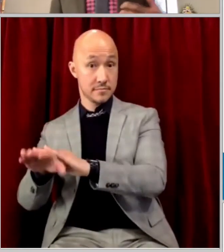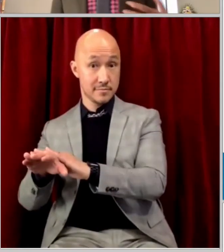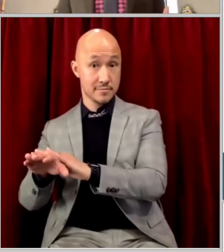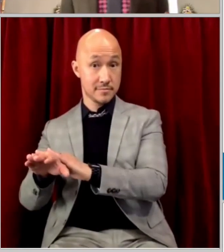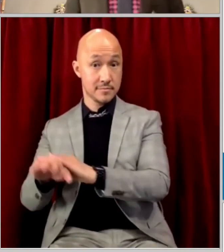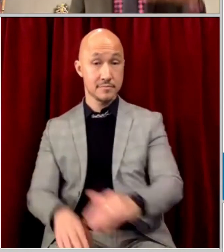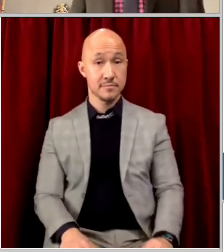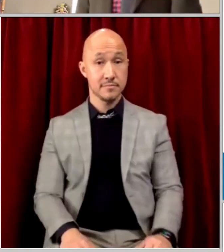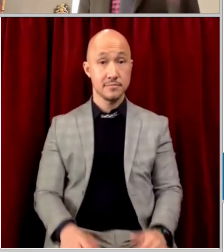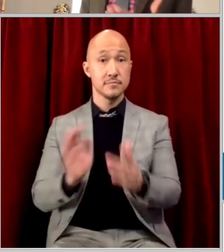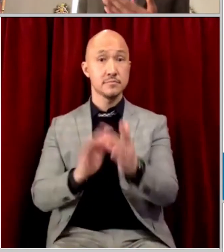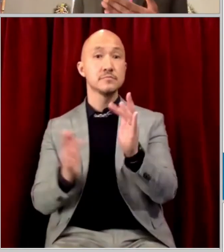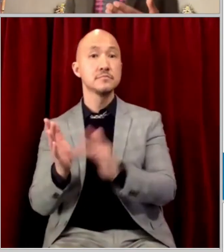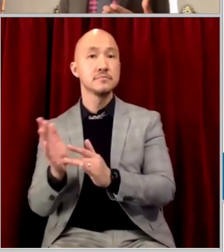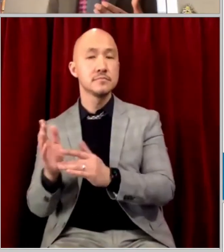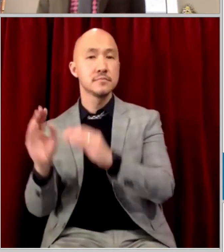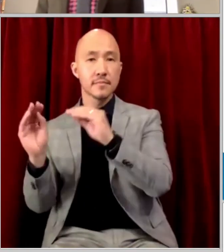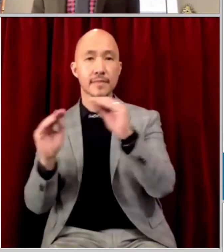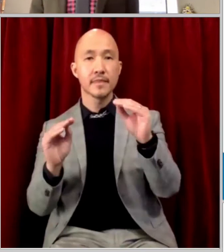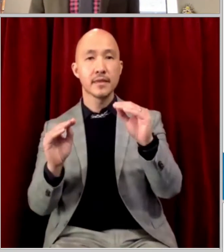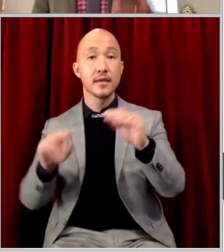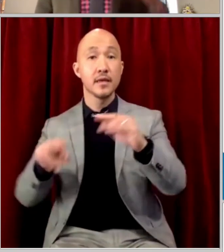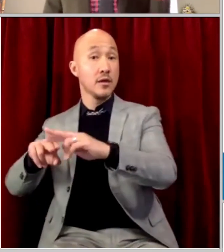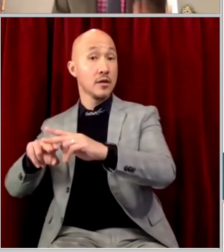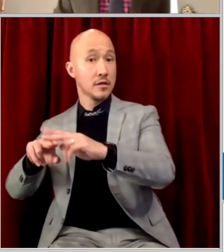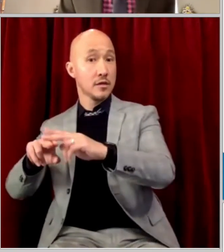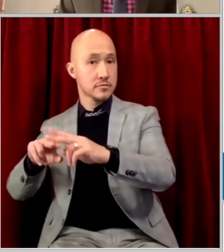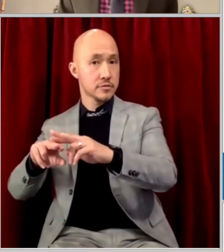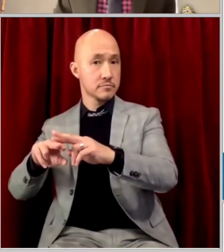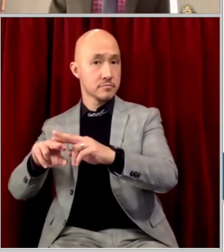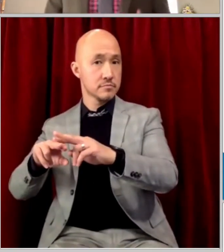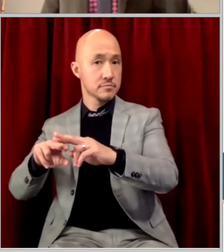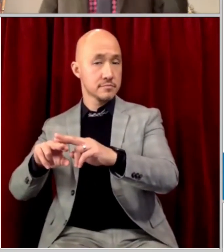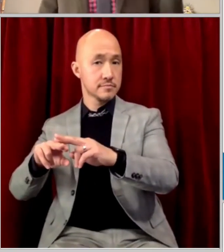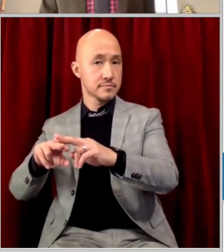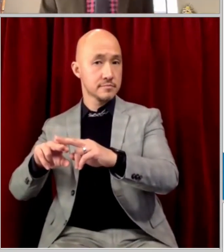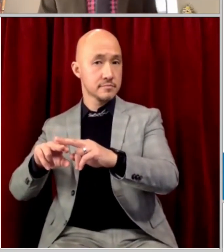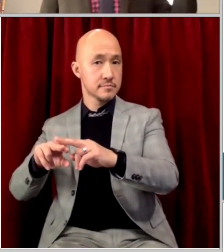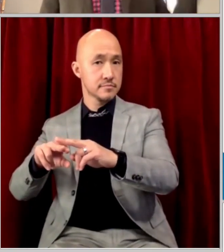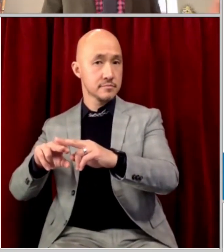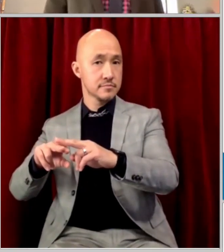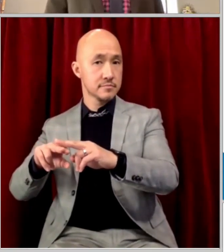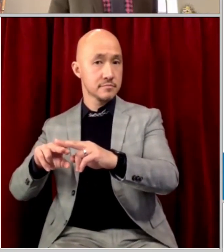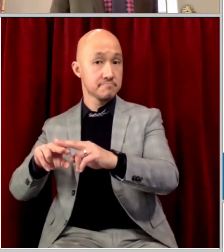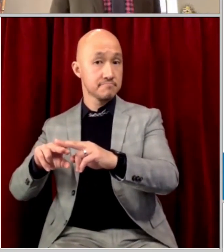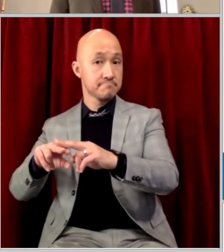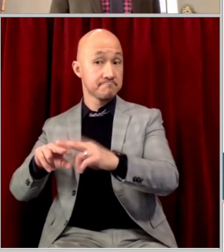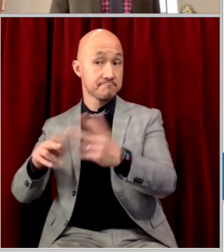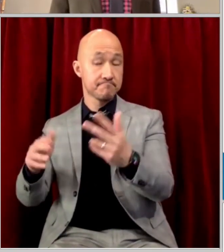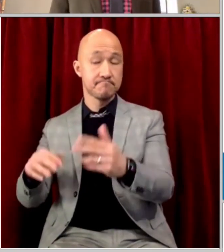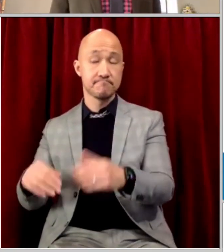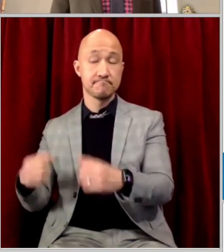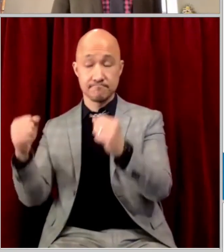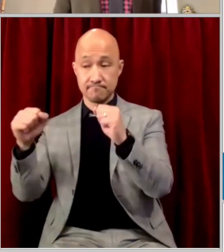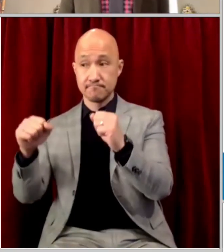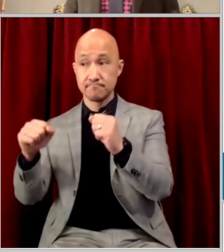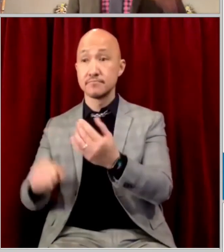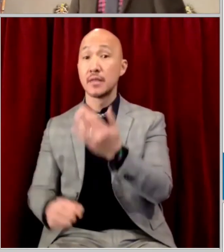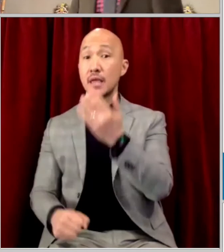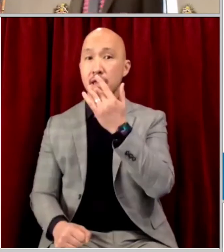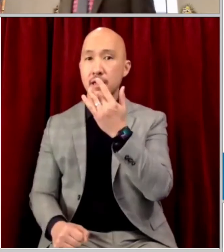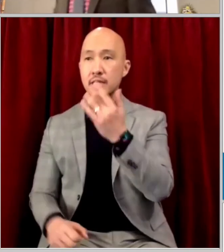us and he says that salt, right? Salt can lose its flavor,